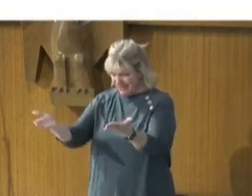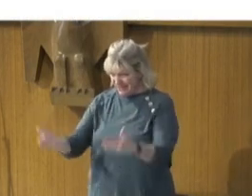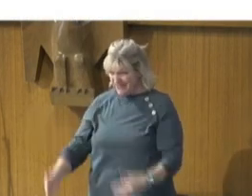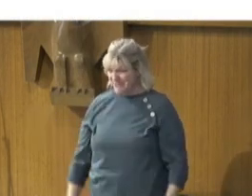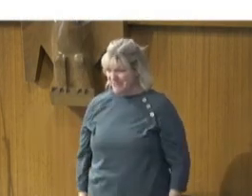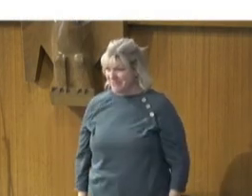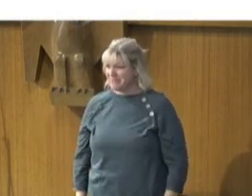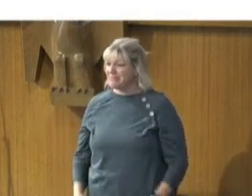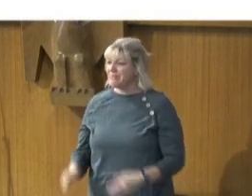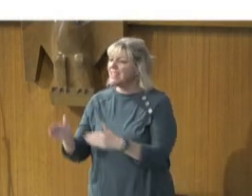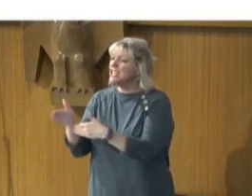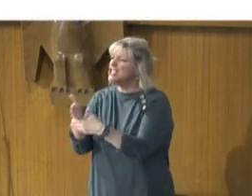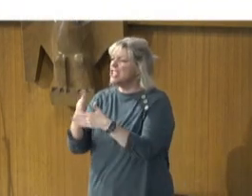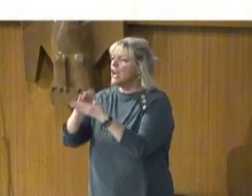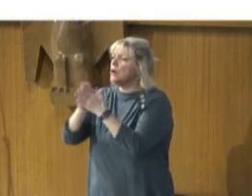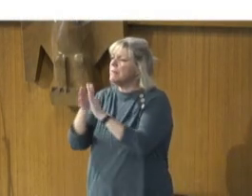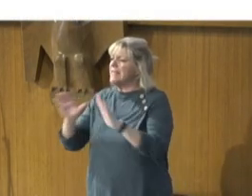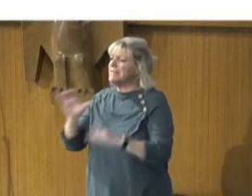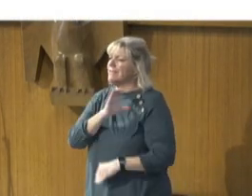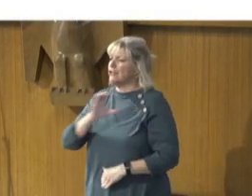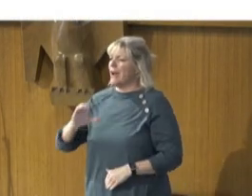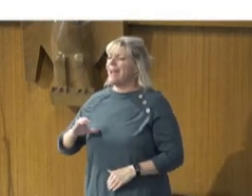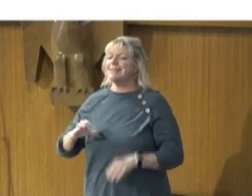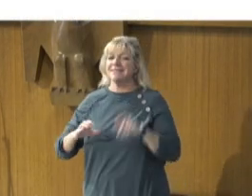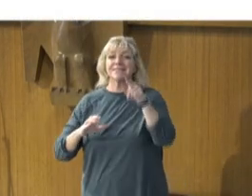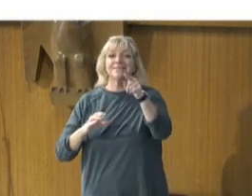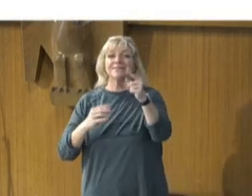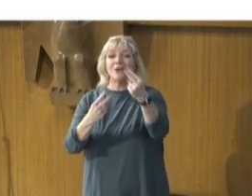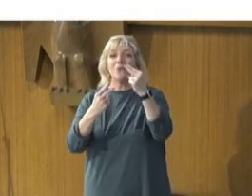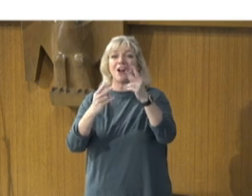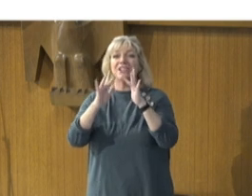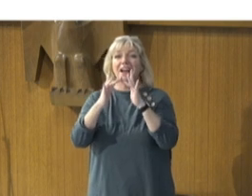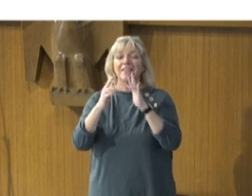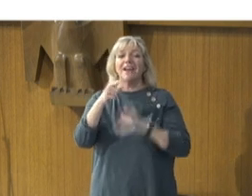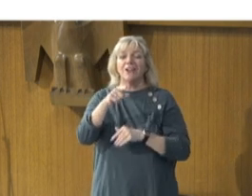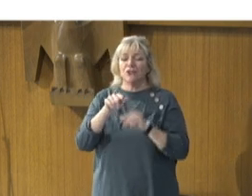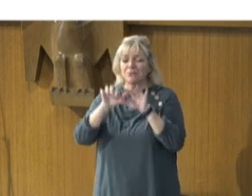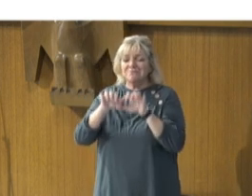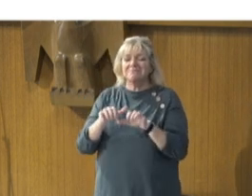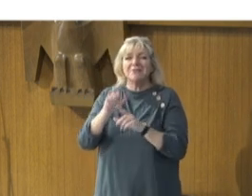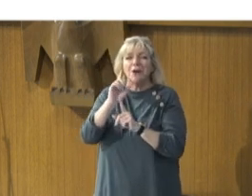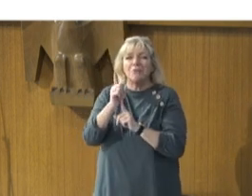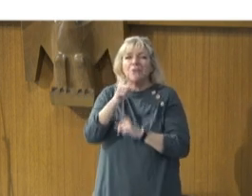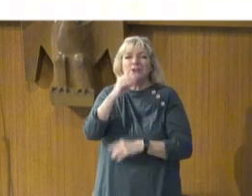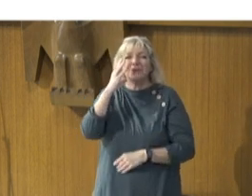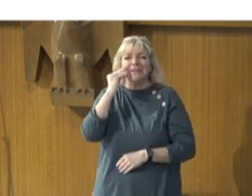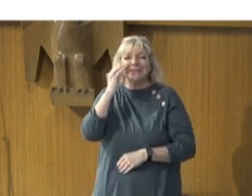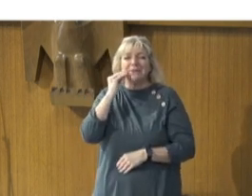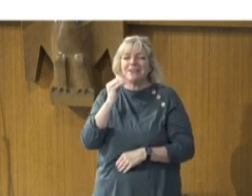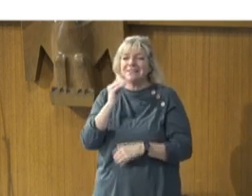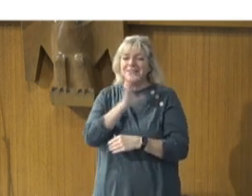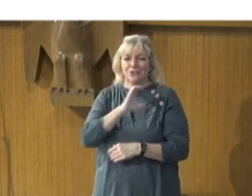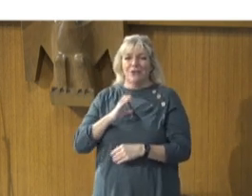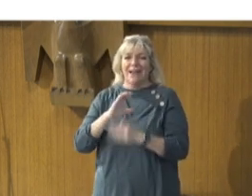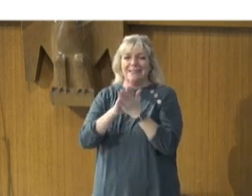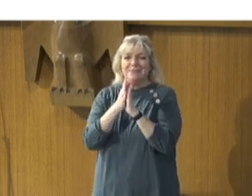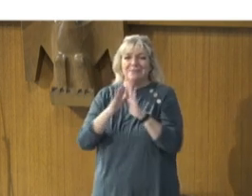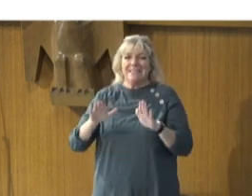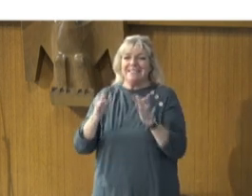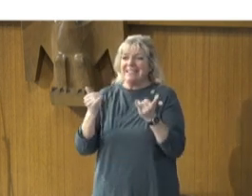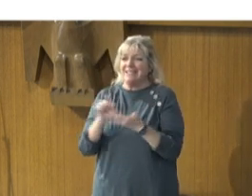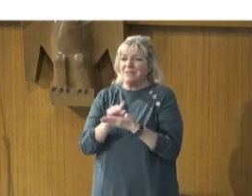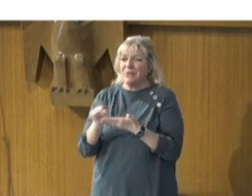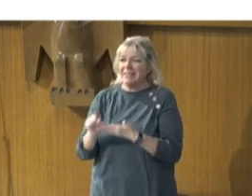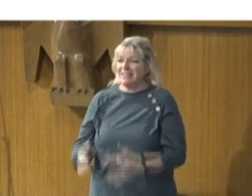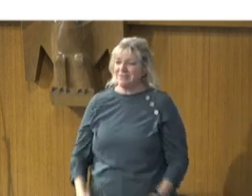And I invite those of you worshiping online to share in the chat a moment when you experienced Christ's peace this week in your life.